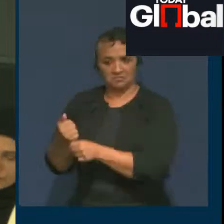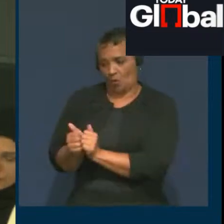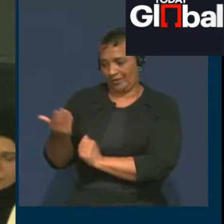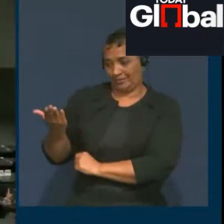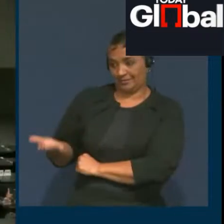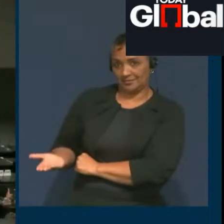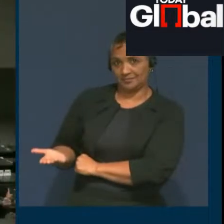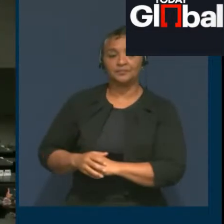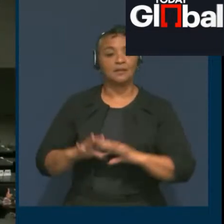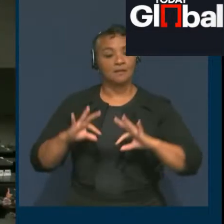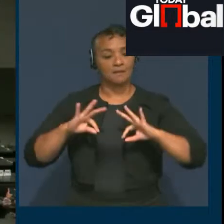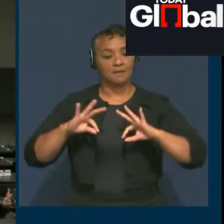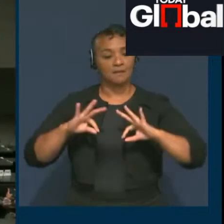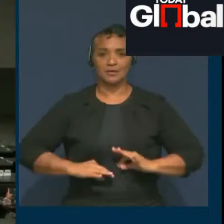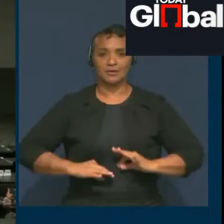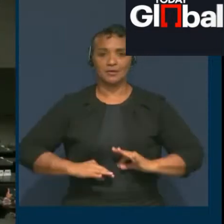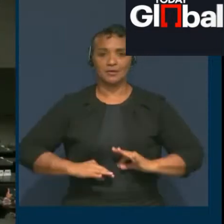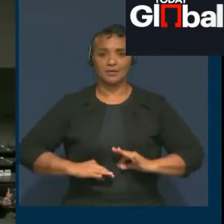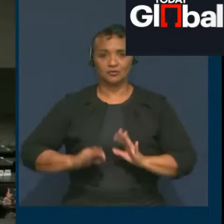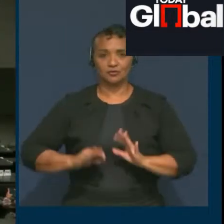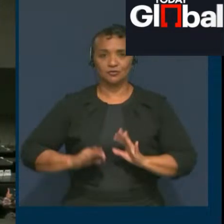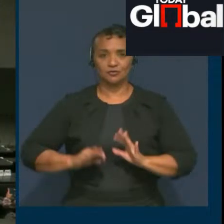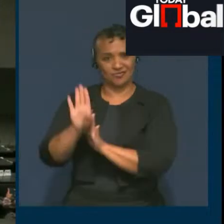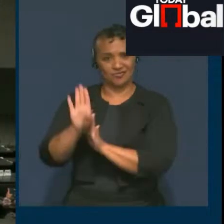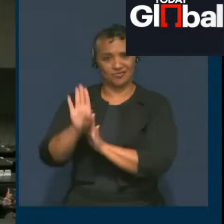from the Ministry of Development.